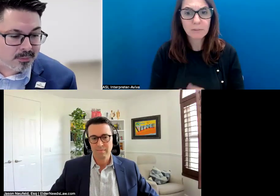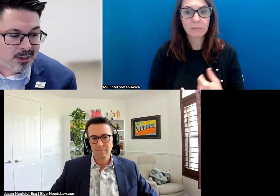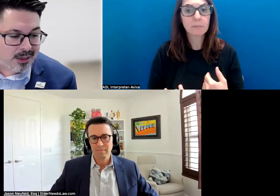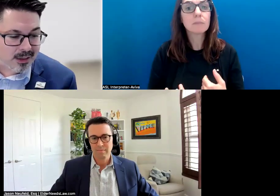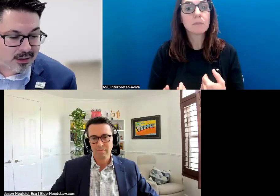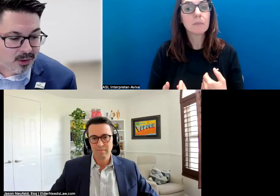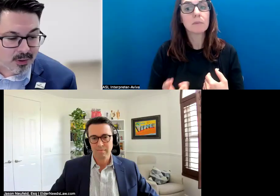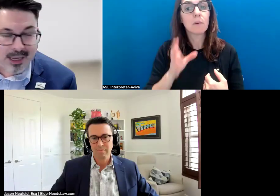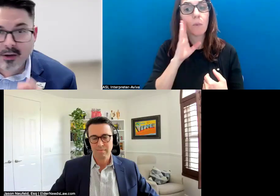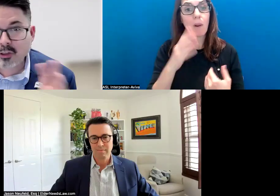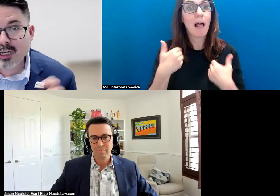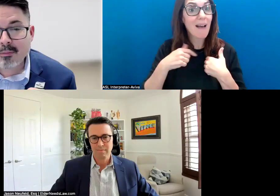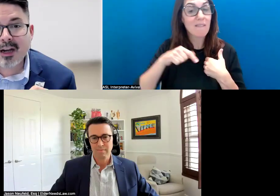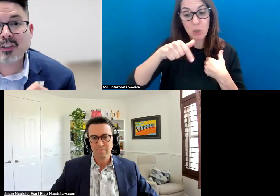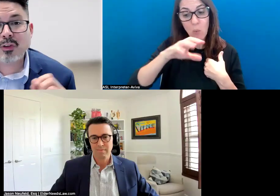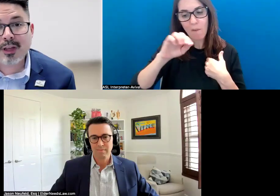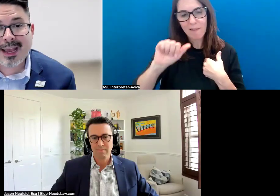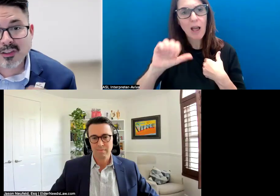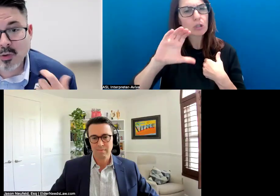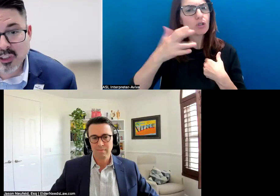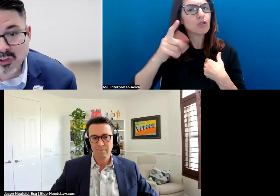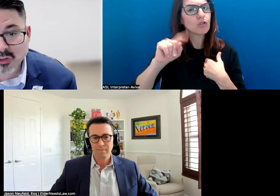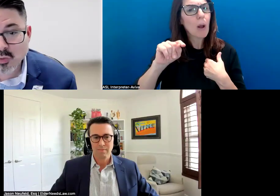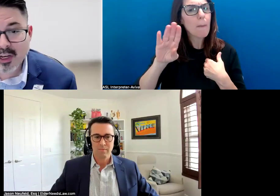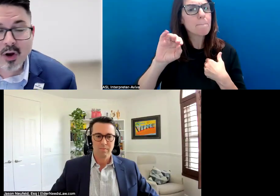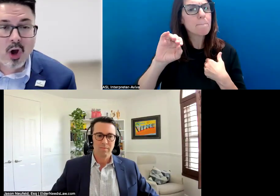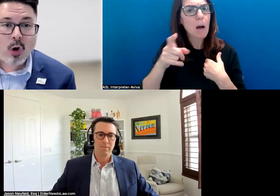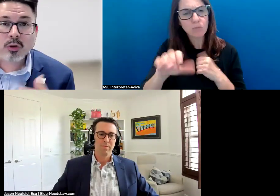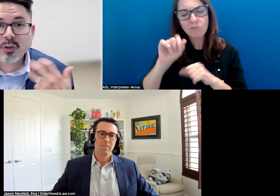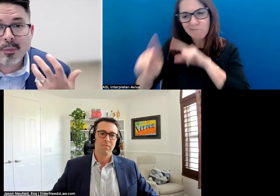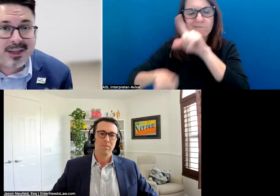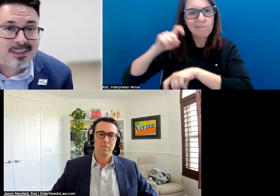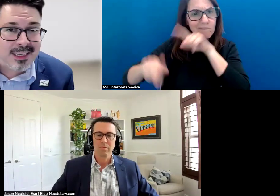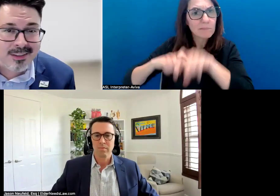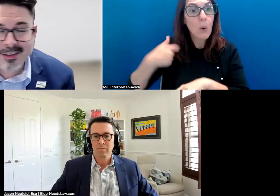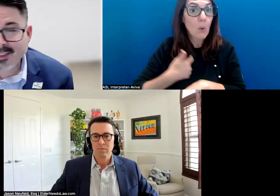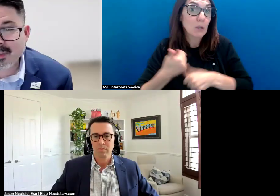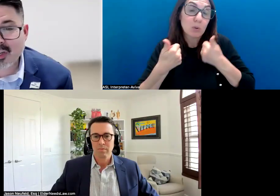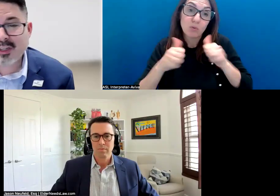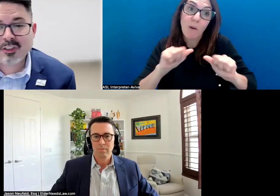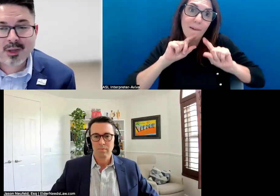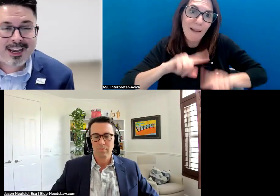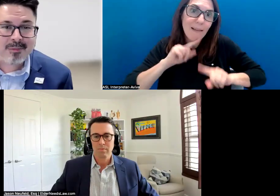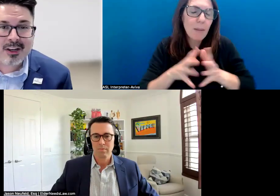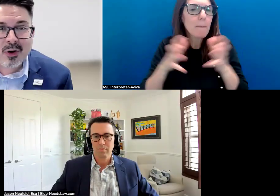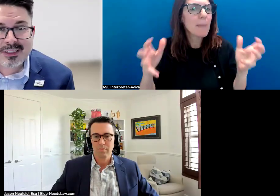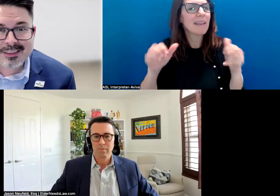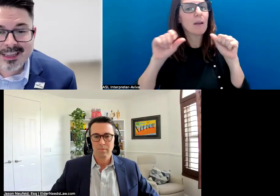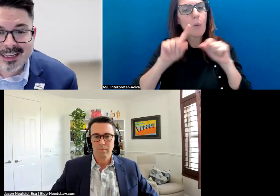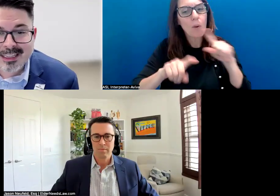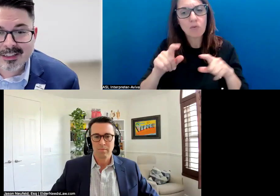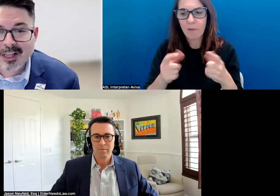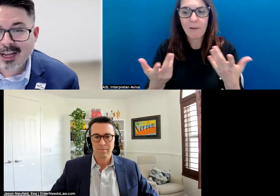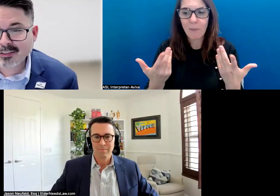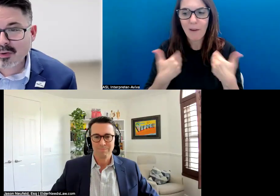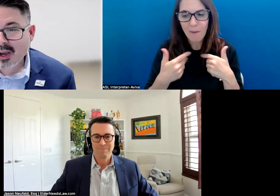to be a Q&A or a chat box for you to ask questions as well. We'll do our best to get to as many questions as we have, but I know it's